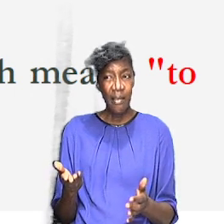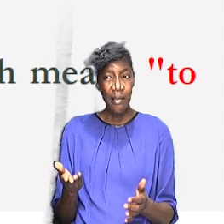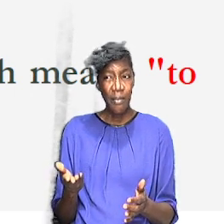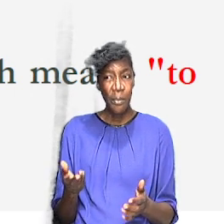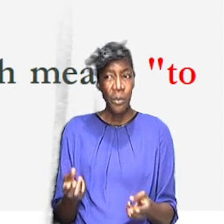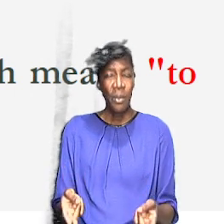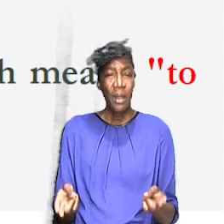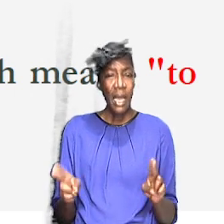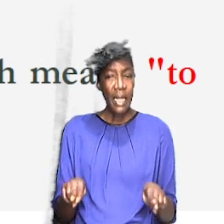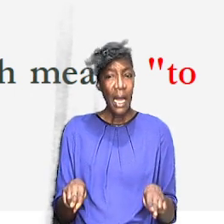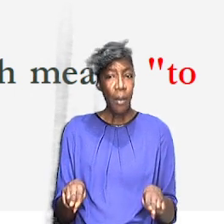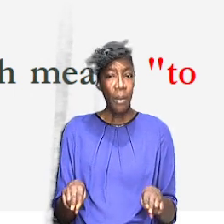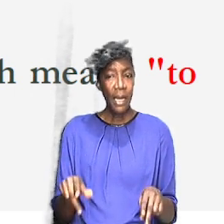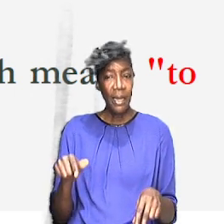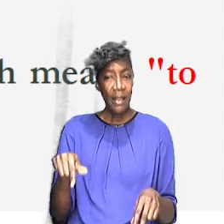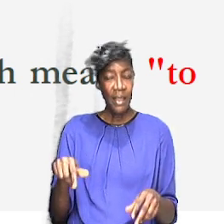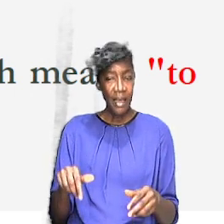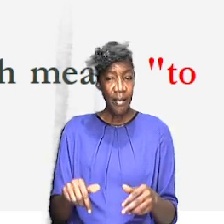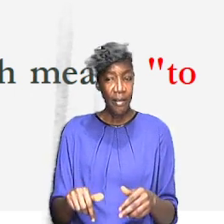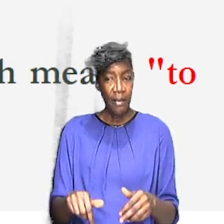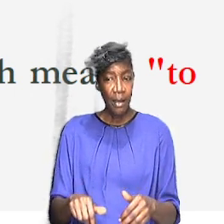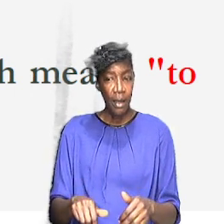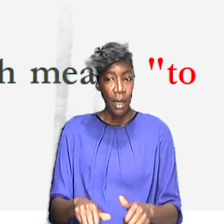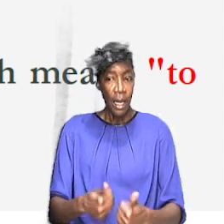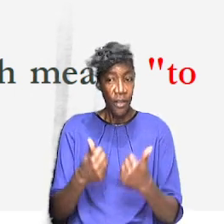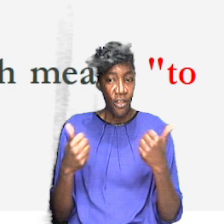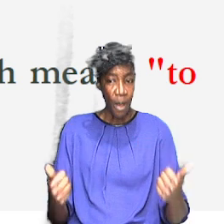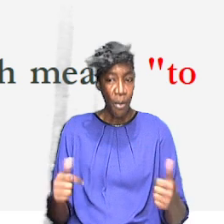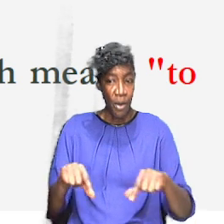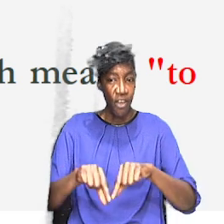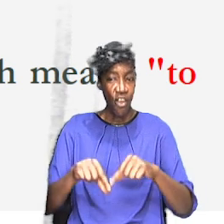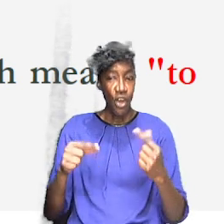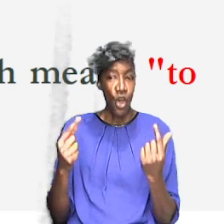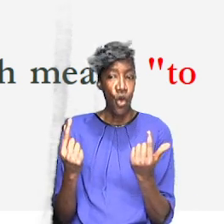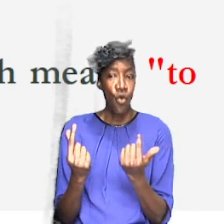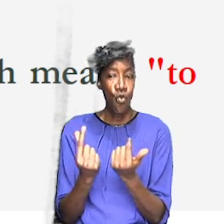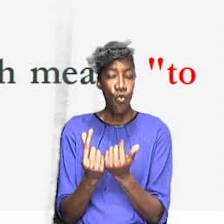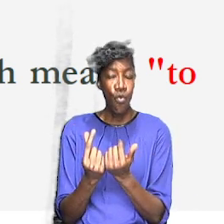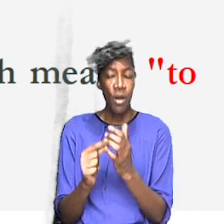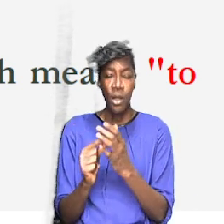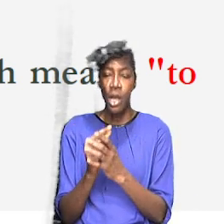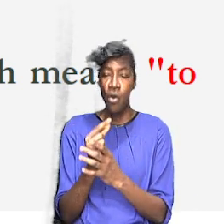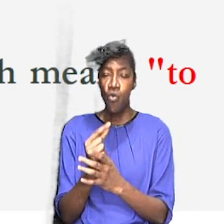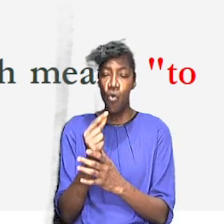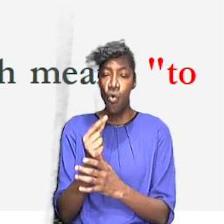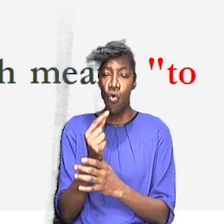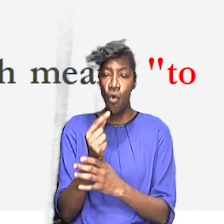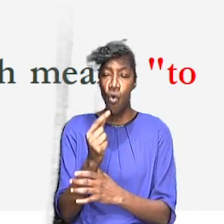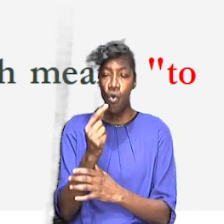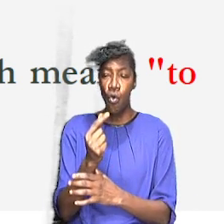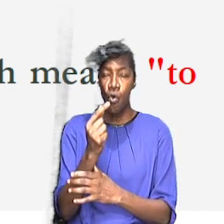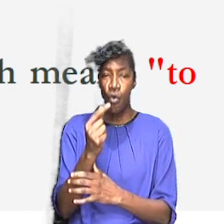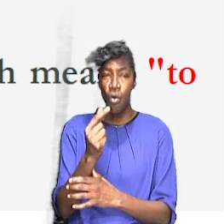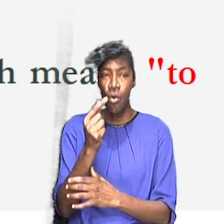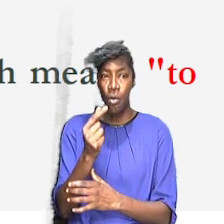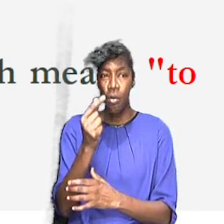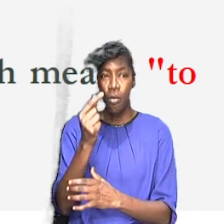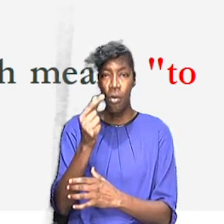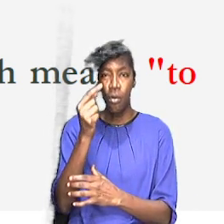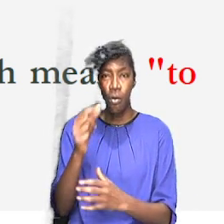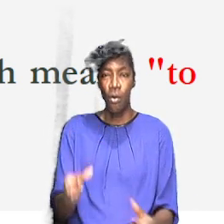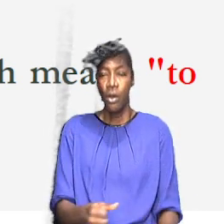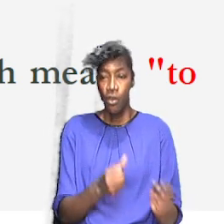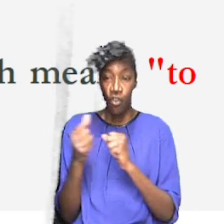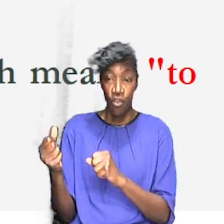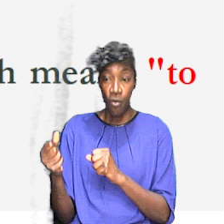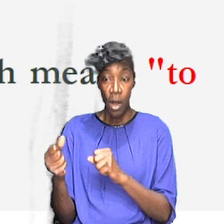it so happened that this separatist group, amen, they grew stronger, and they keep on growing stronger and stronger. And but the